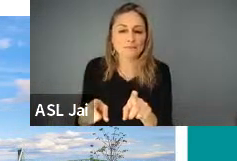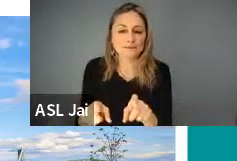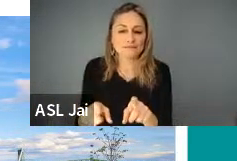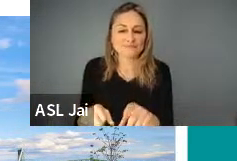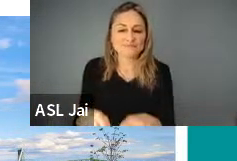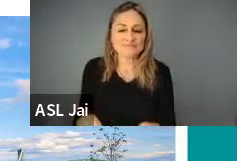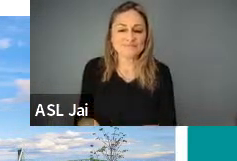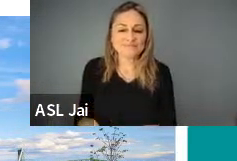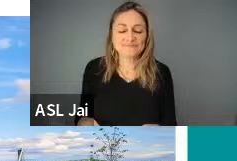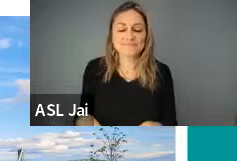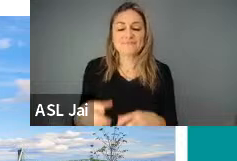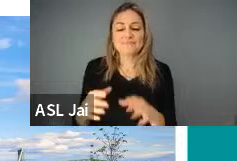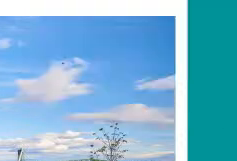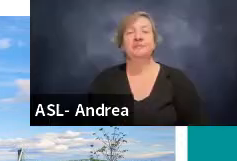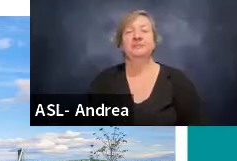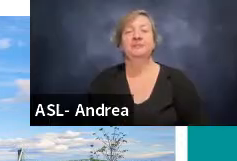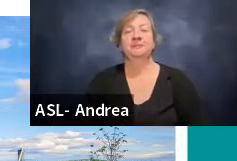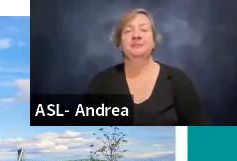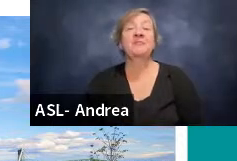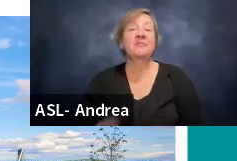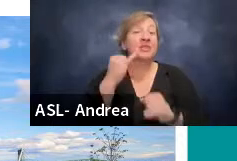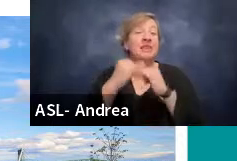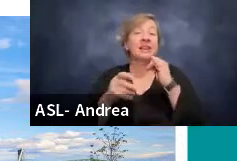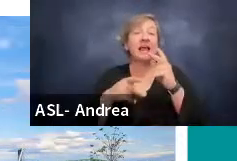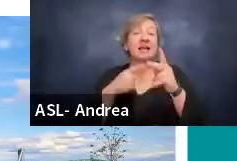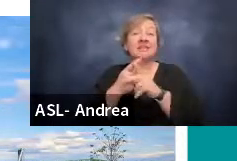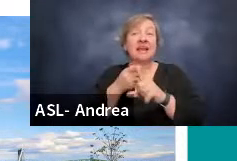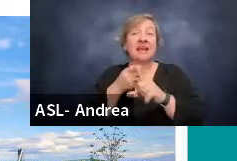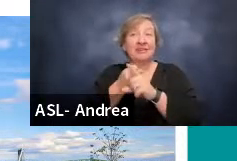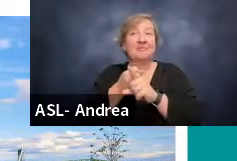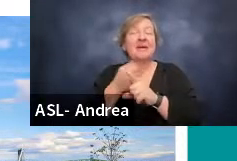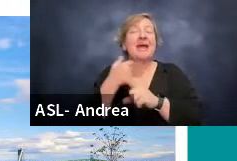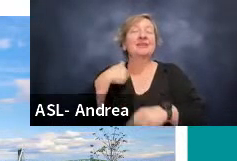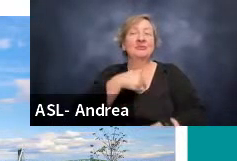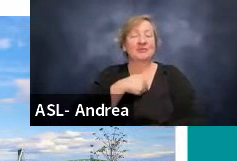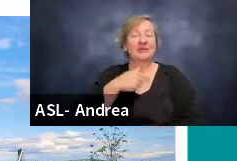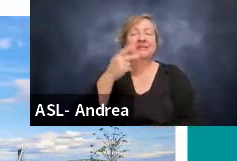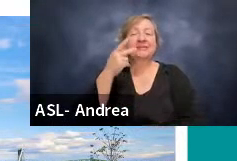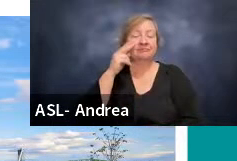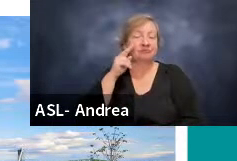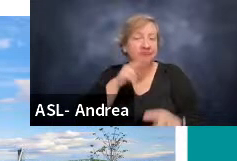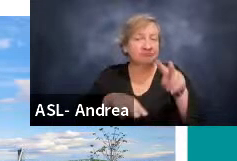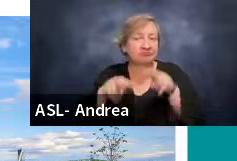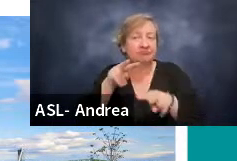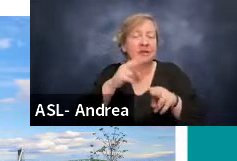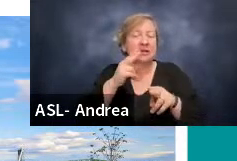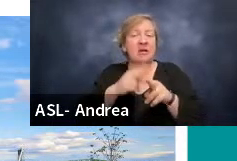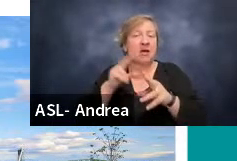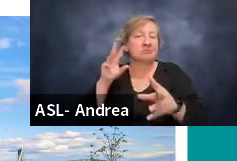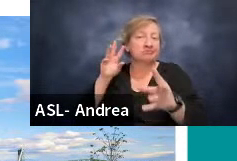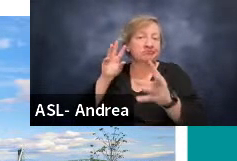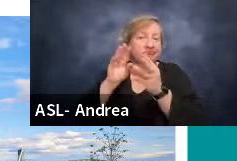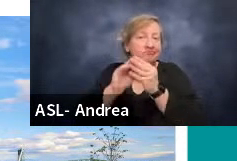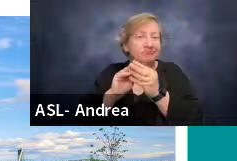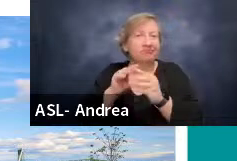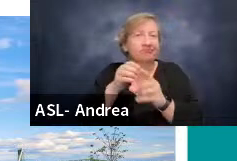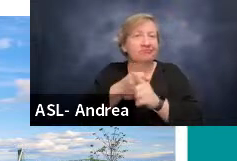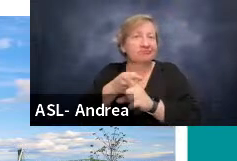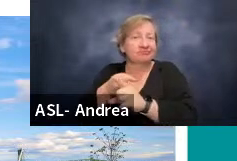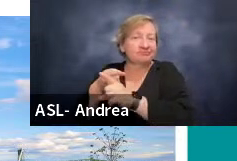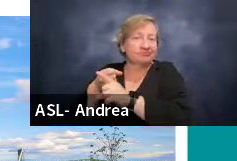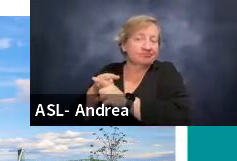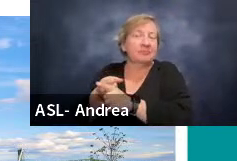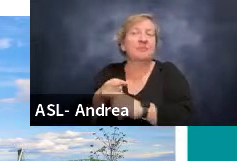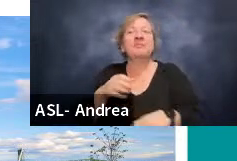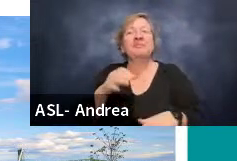And then the last type of impact that we look at is what is called cumulative effects. This is when we look at the